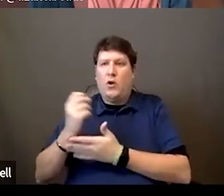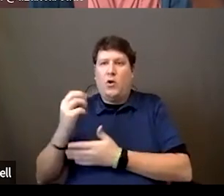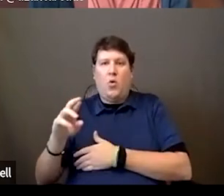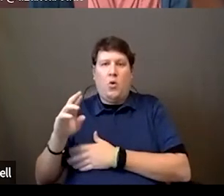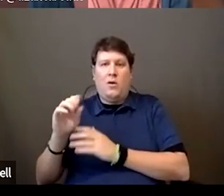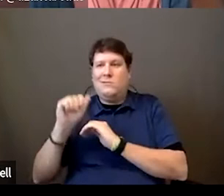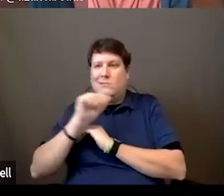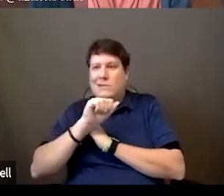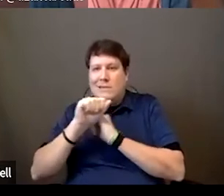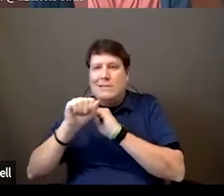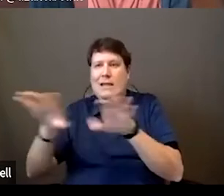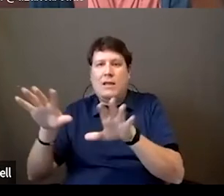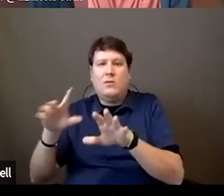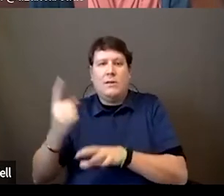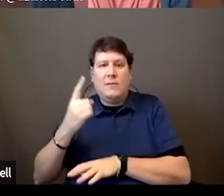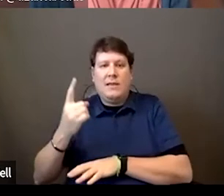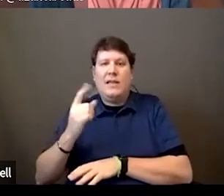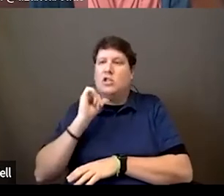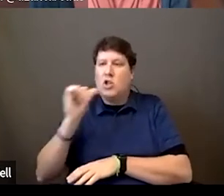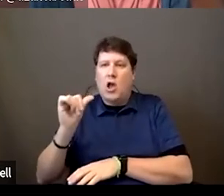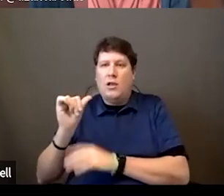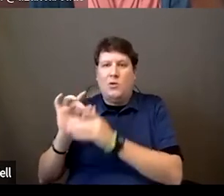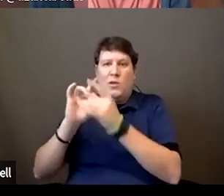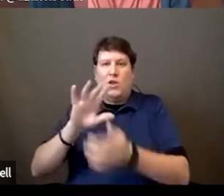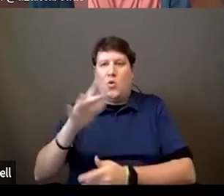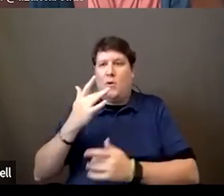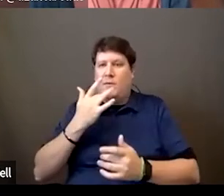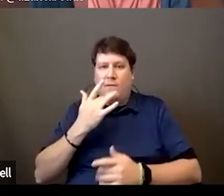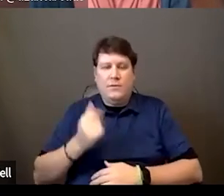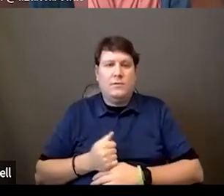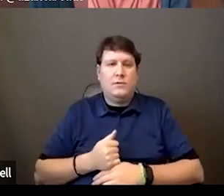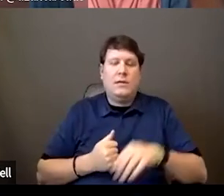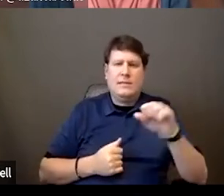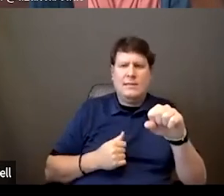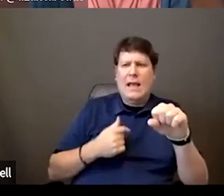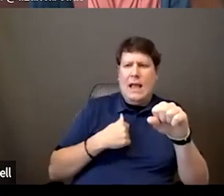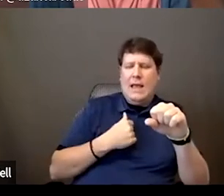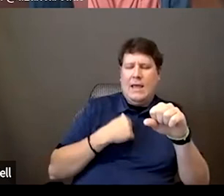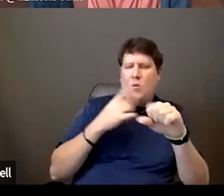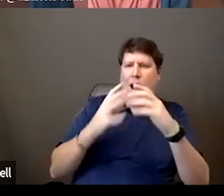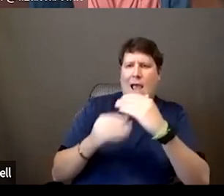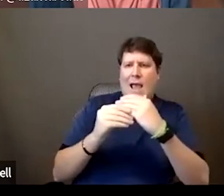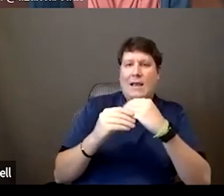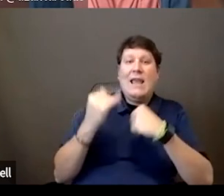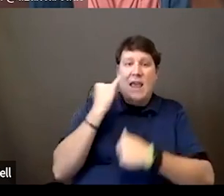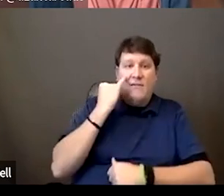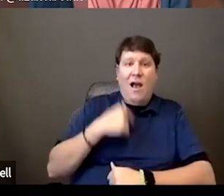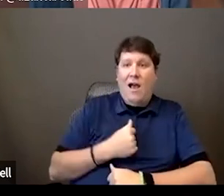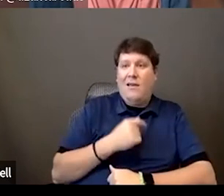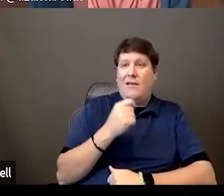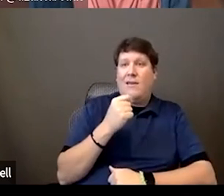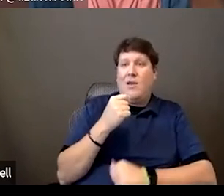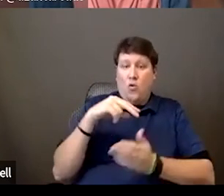that you don't really. And if I could just add one more thing, when you really like a book, you'll really